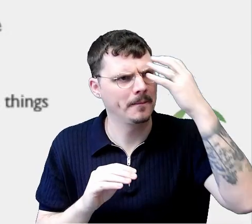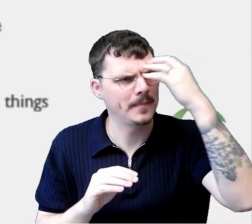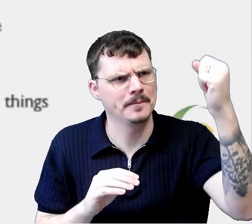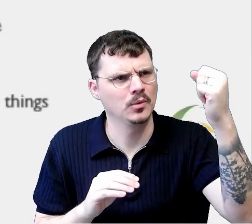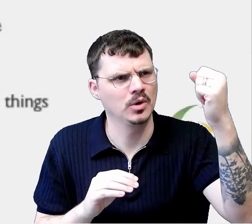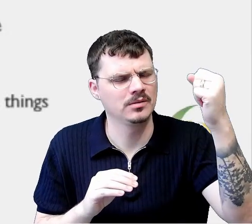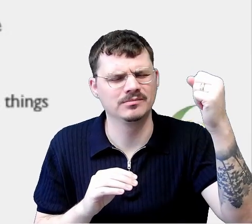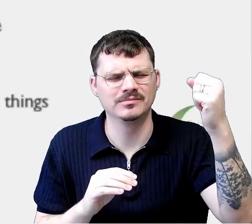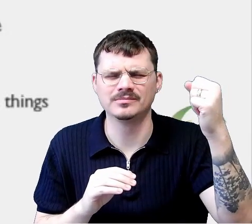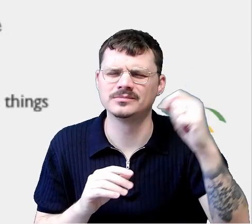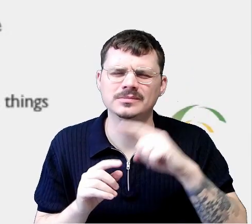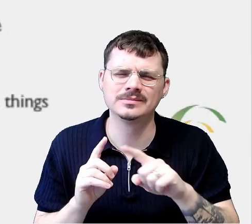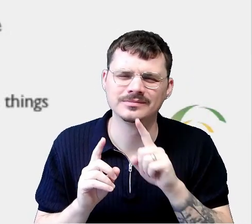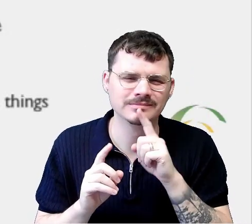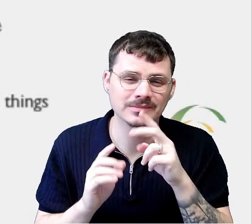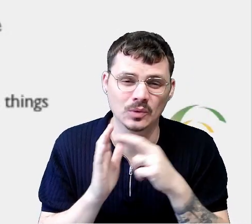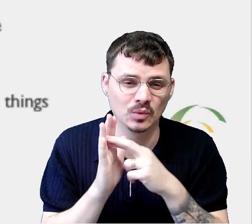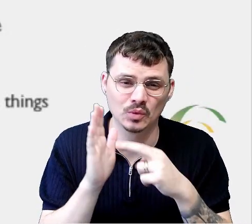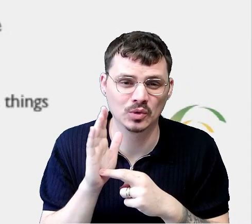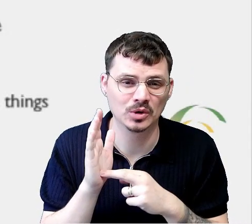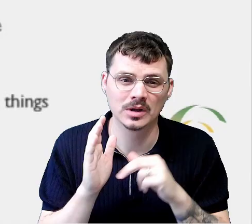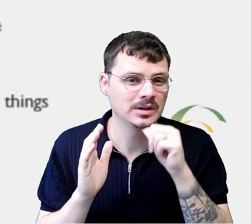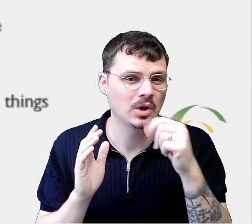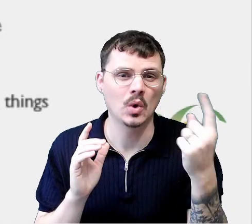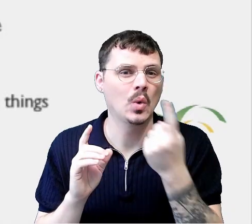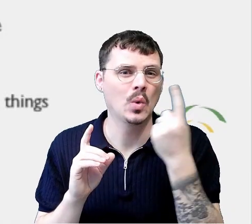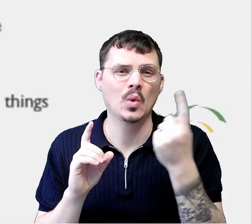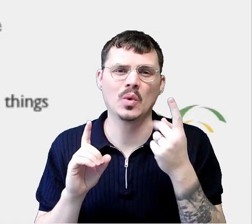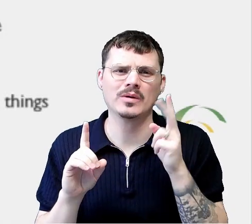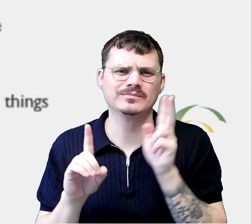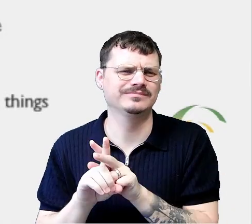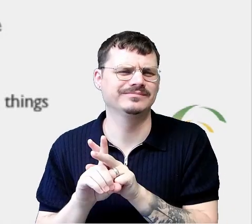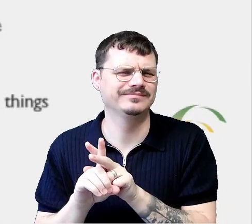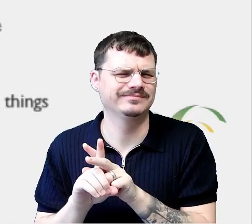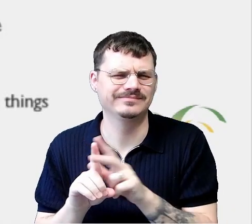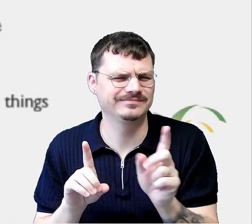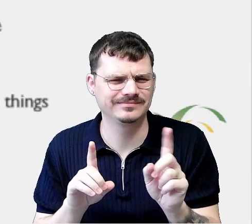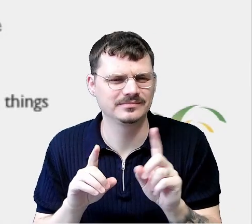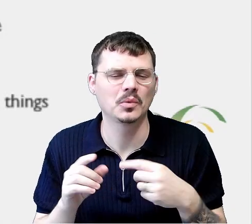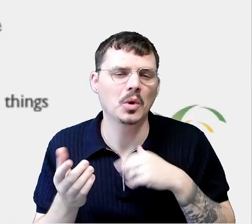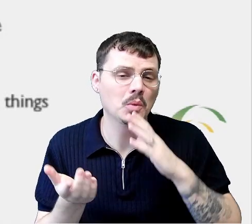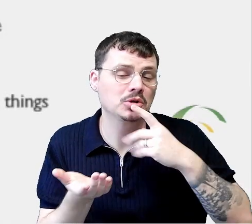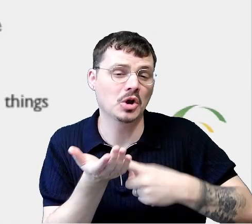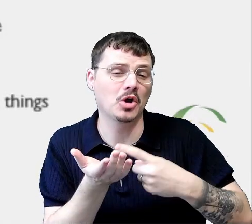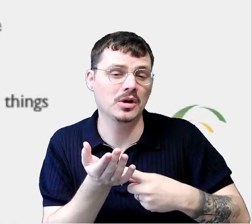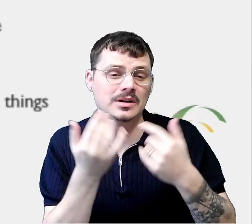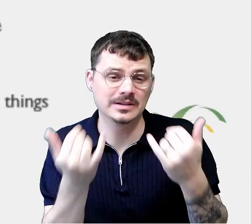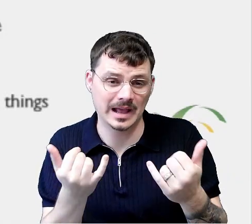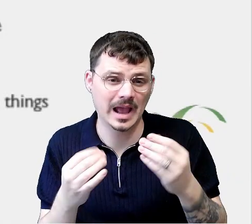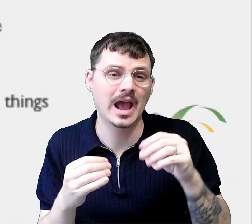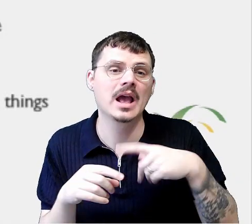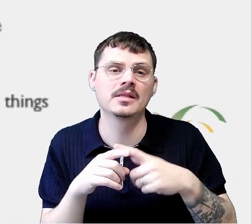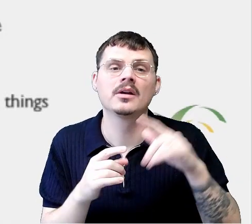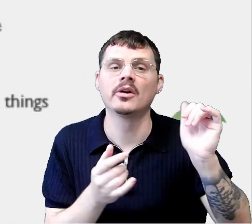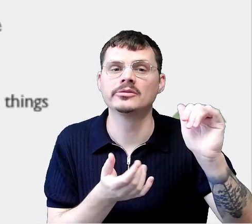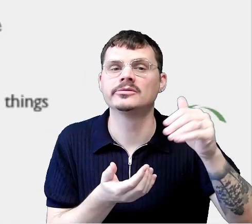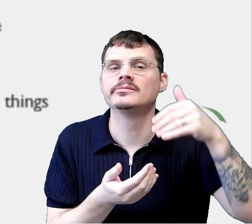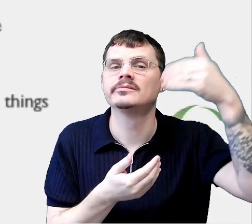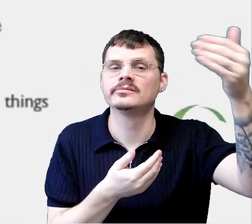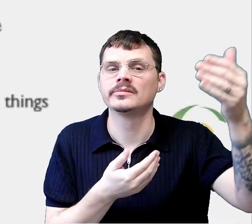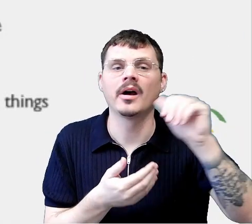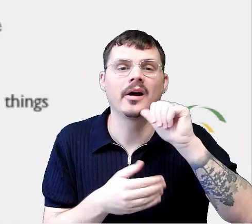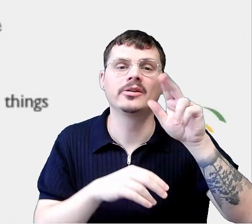in fact, the rules really don't hold up to clinical reality. We'll talk a little bit about that now and again in the seminar